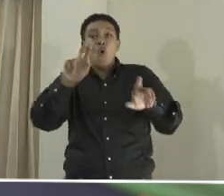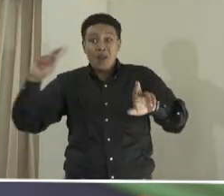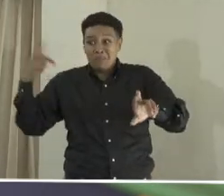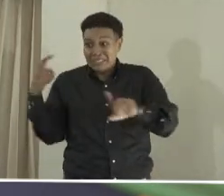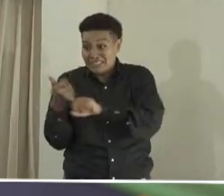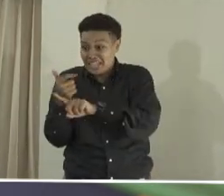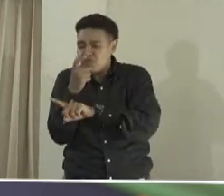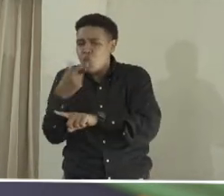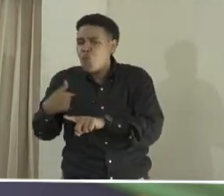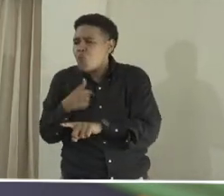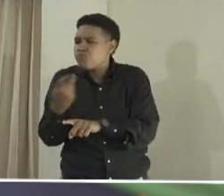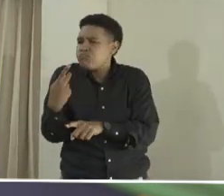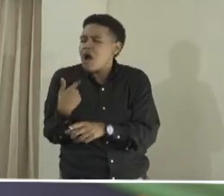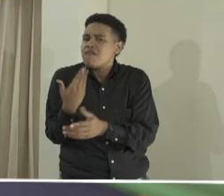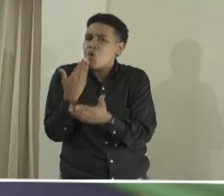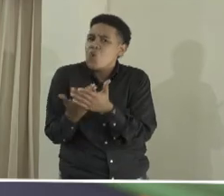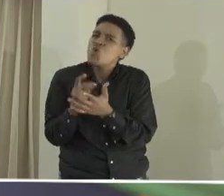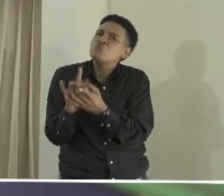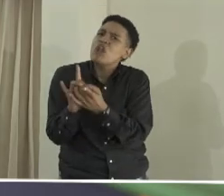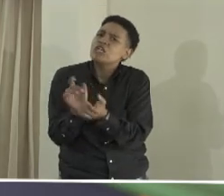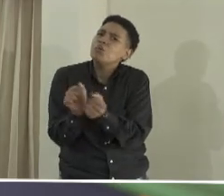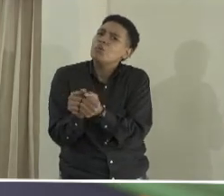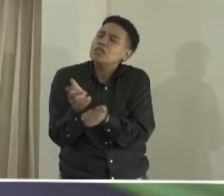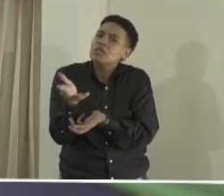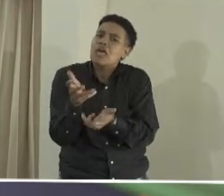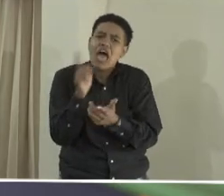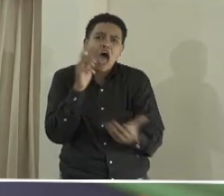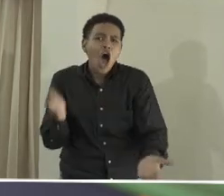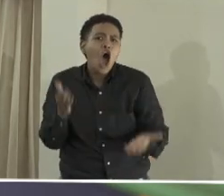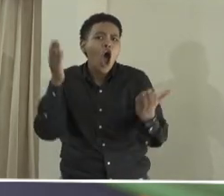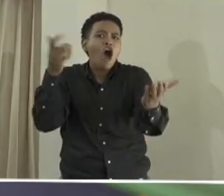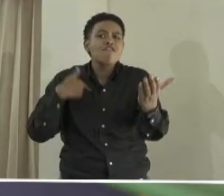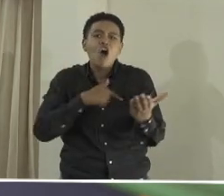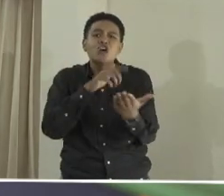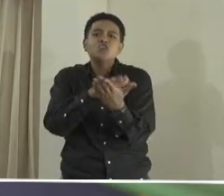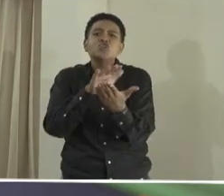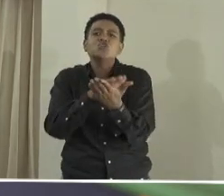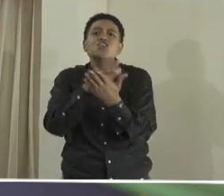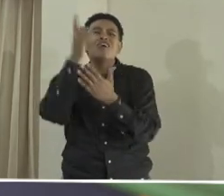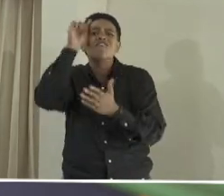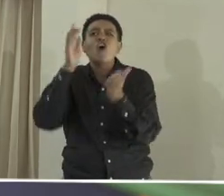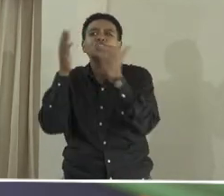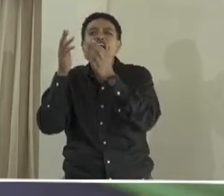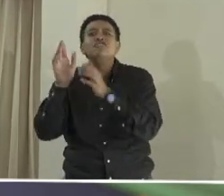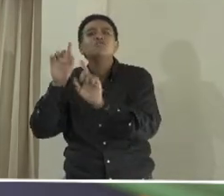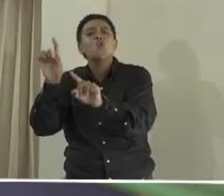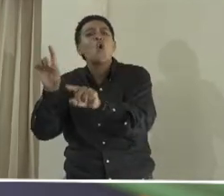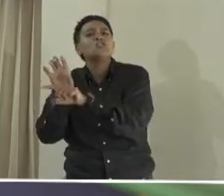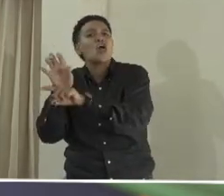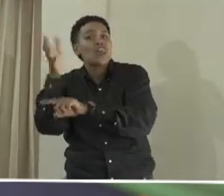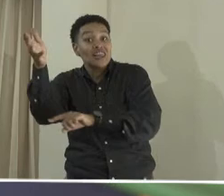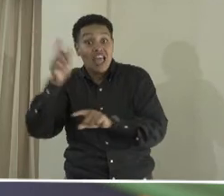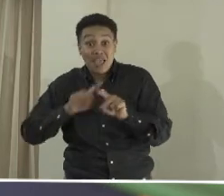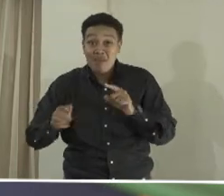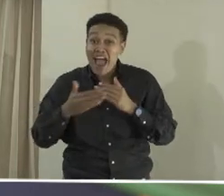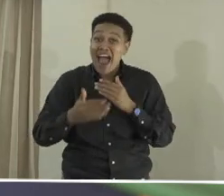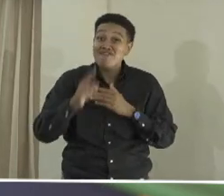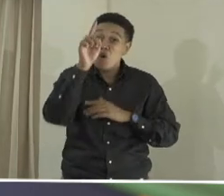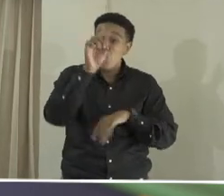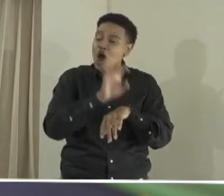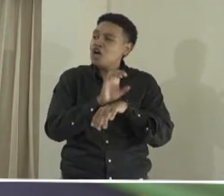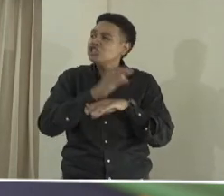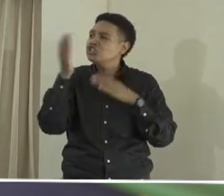with whom we have a very good relationship, offered us the school for service. But after one service,